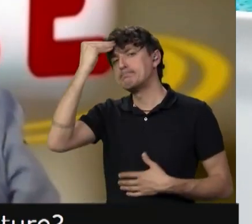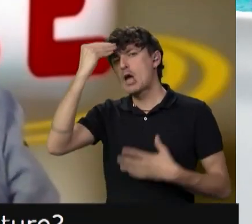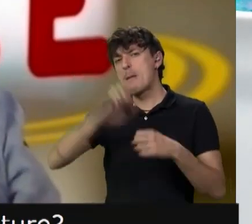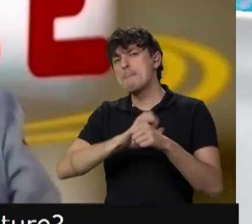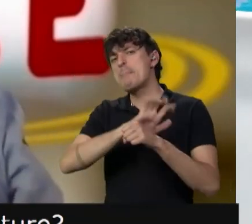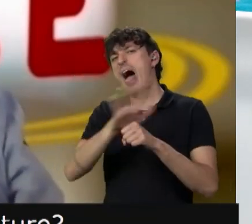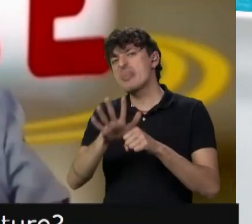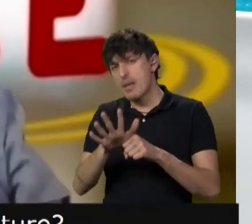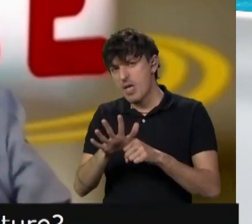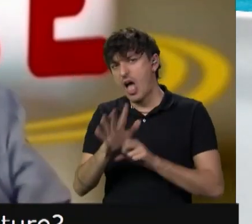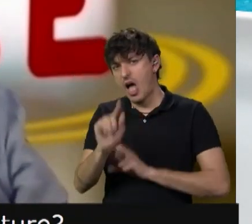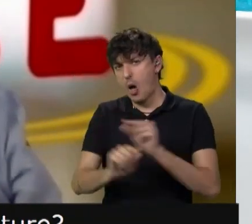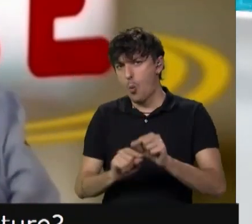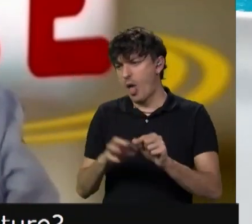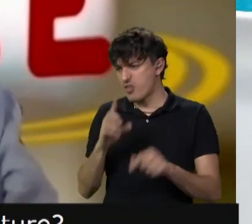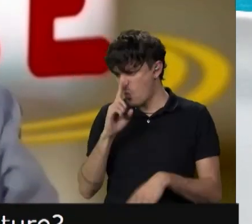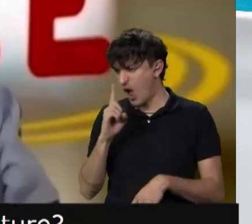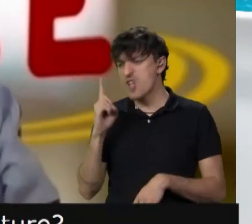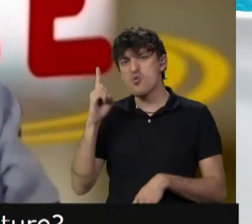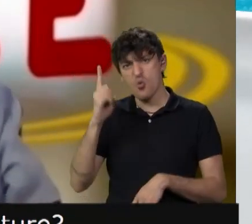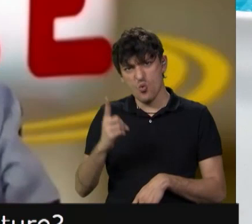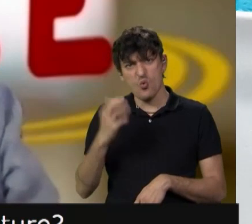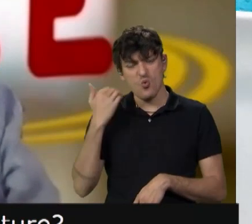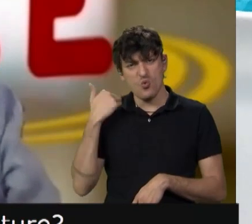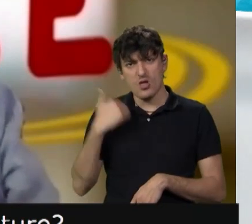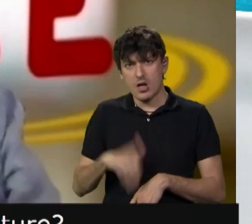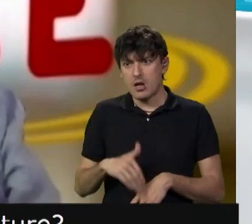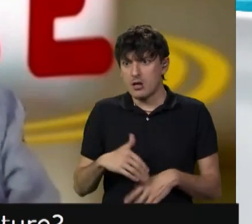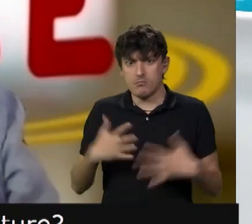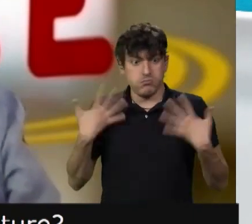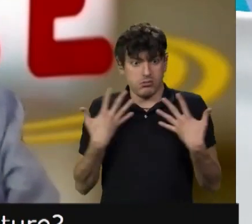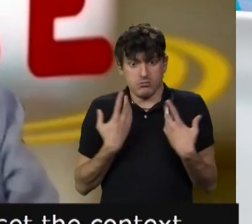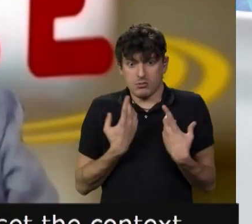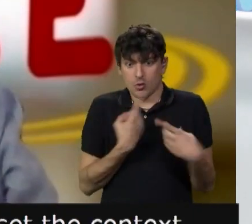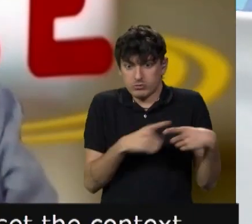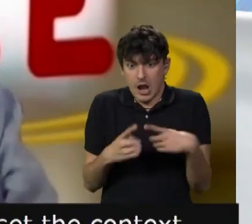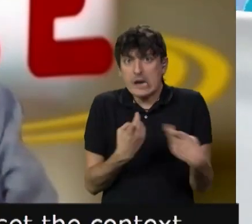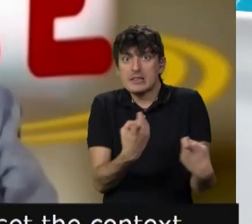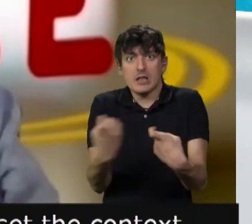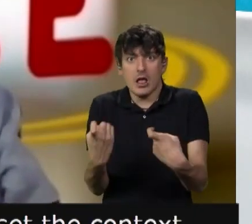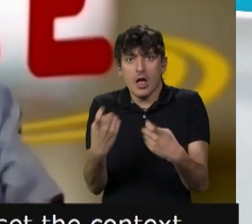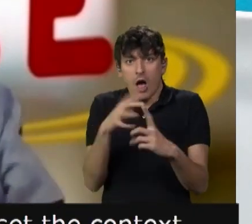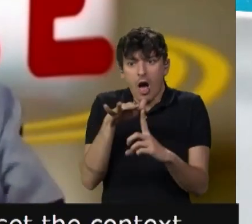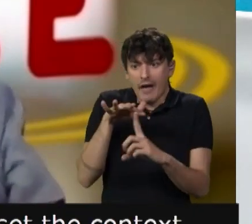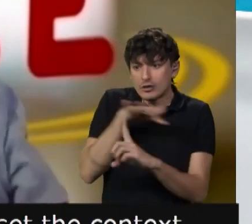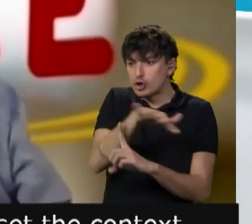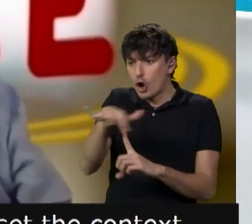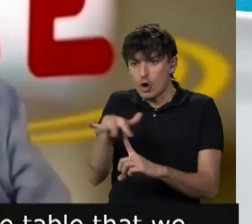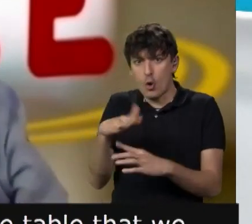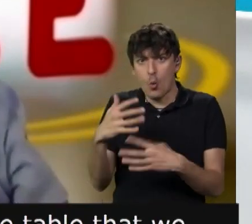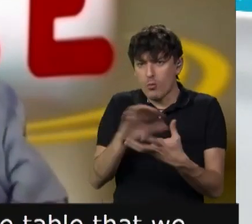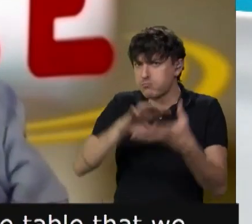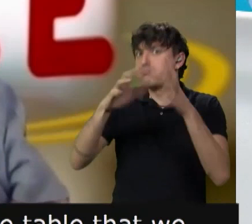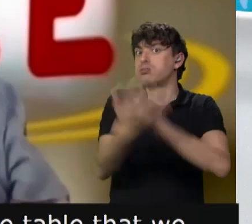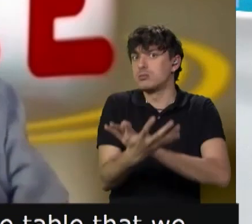pandemic a year ago put certain needs on the table that we didn't expect and completely changed our